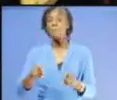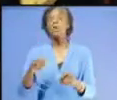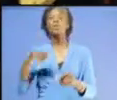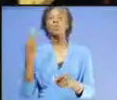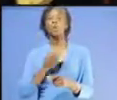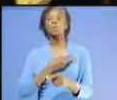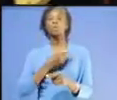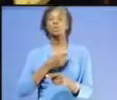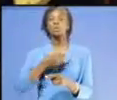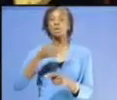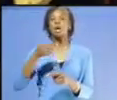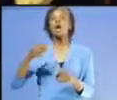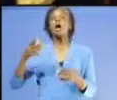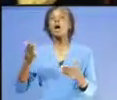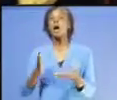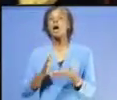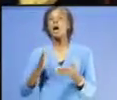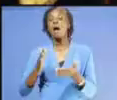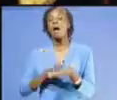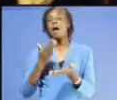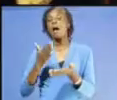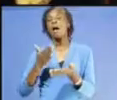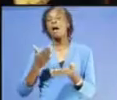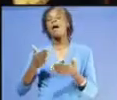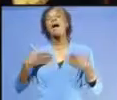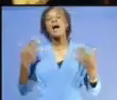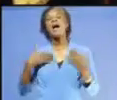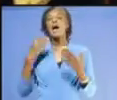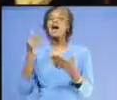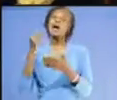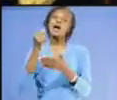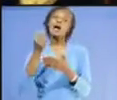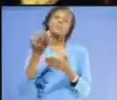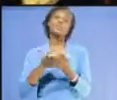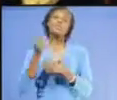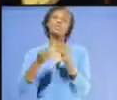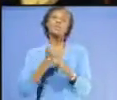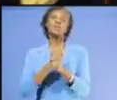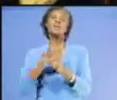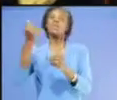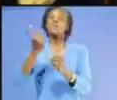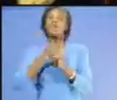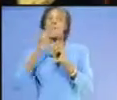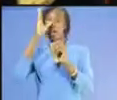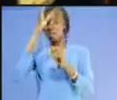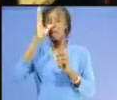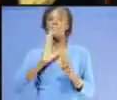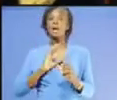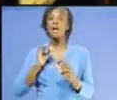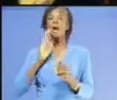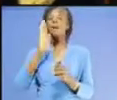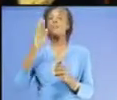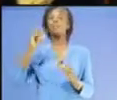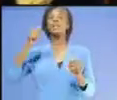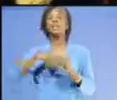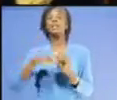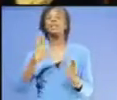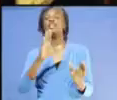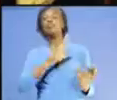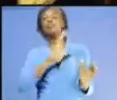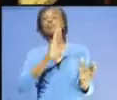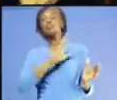in Christ, he's a new creature. We go from this place